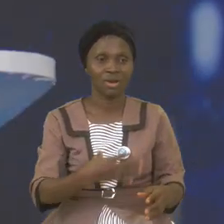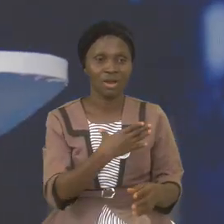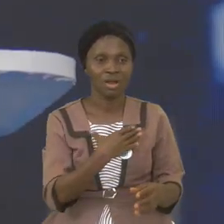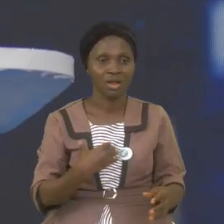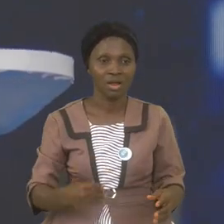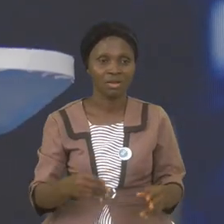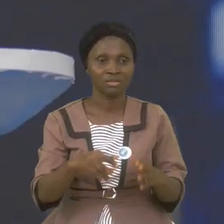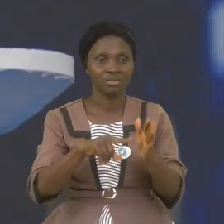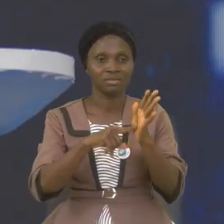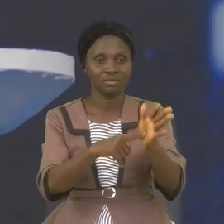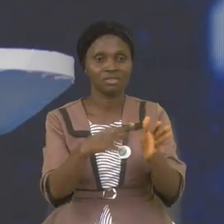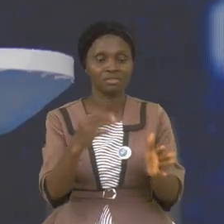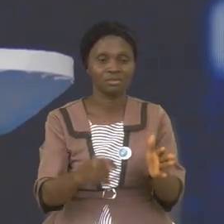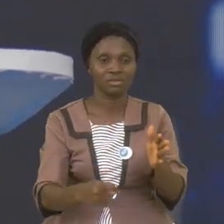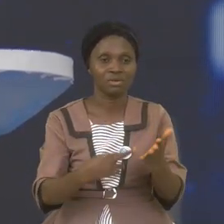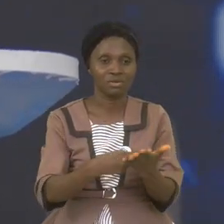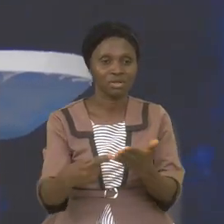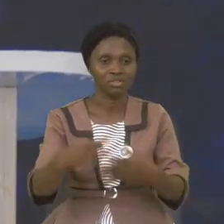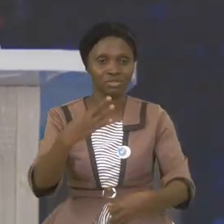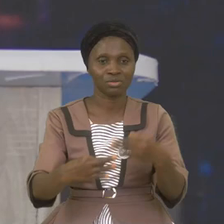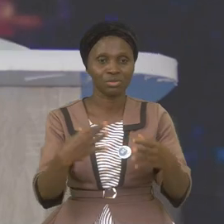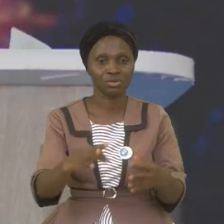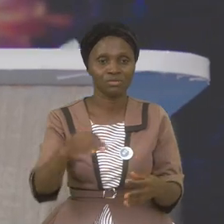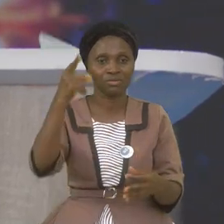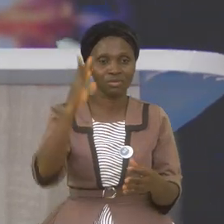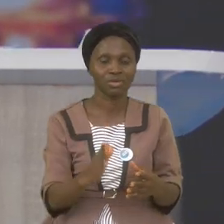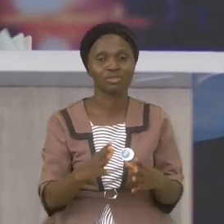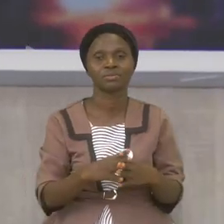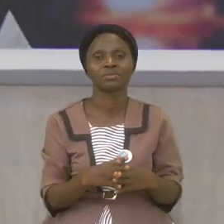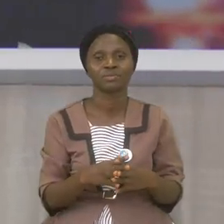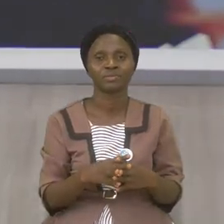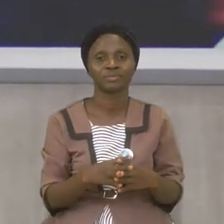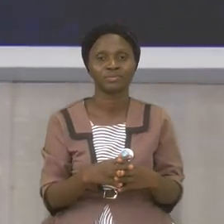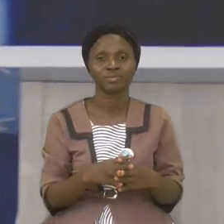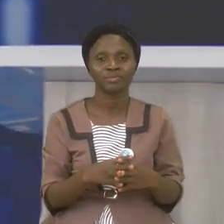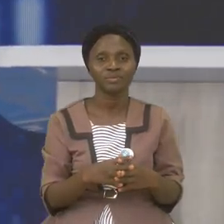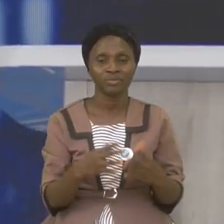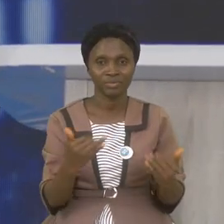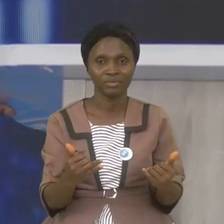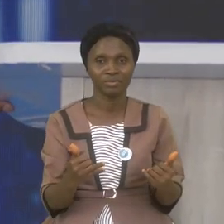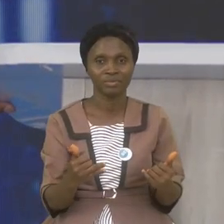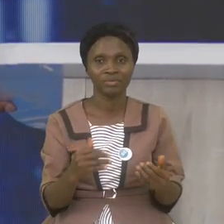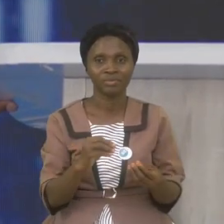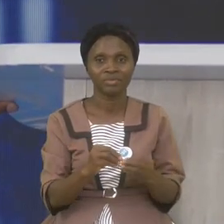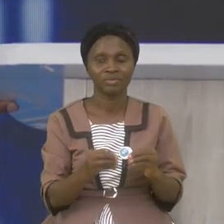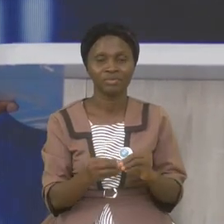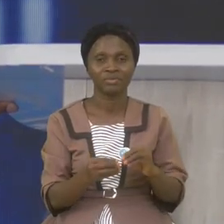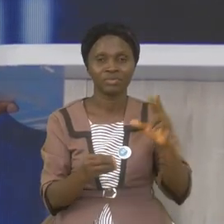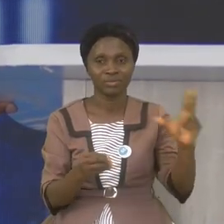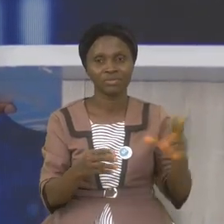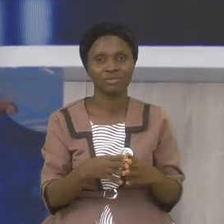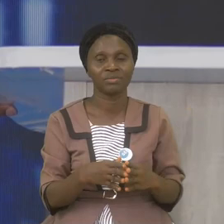Number two, we're looking at the dethronement of a heartless,